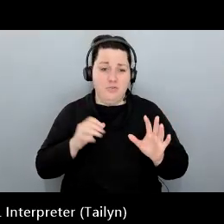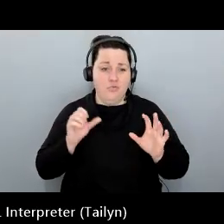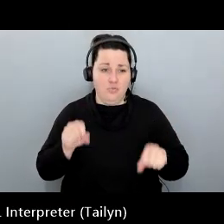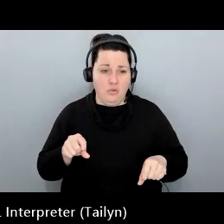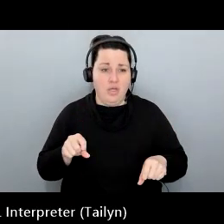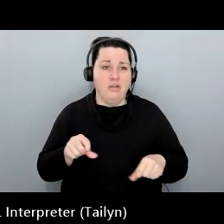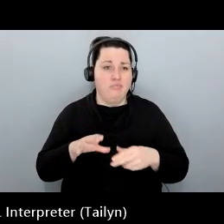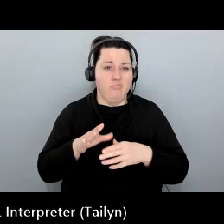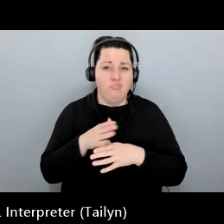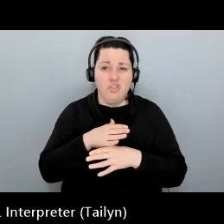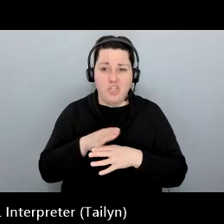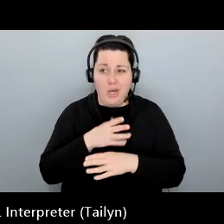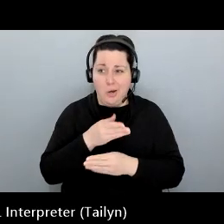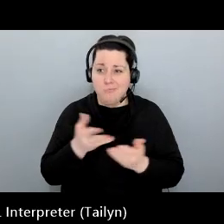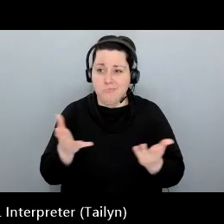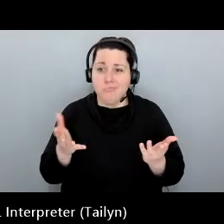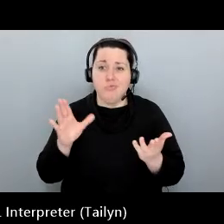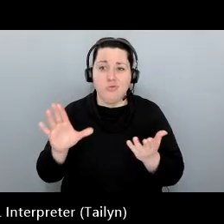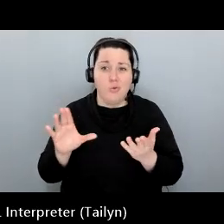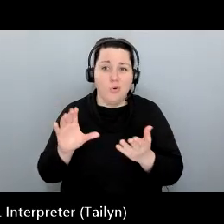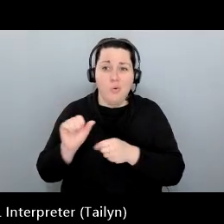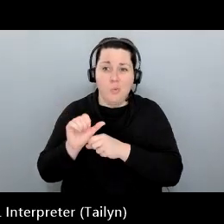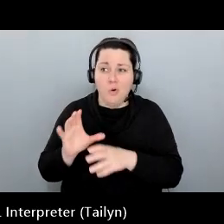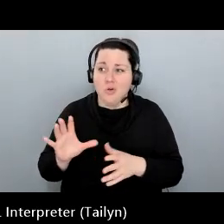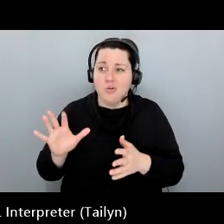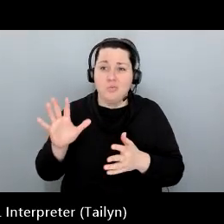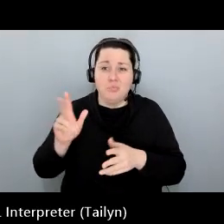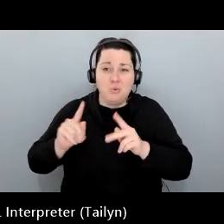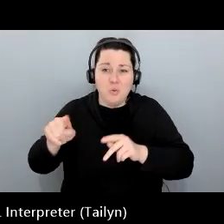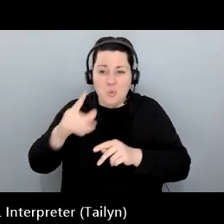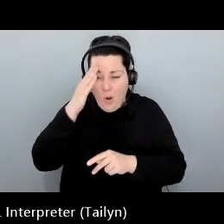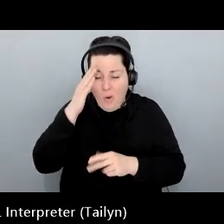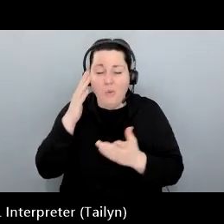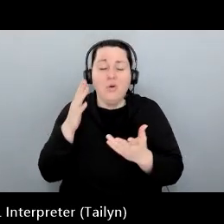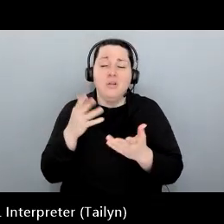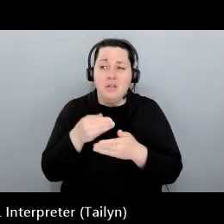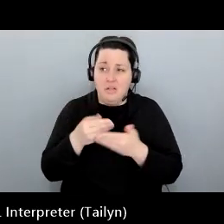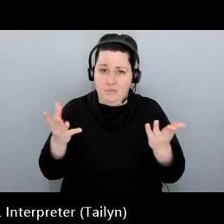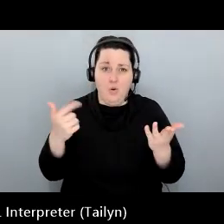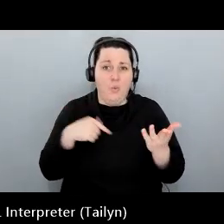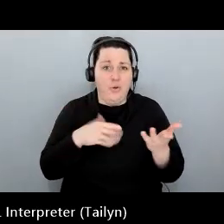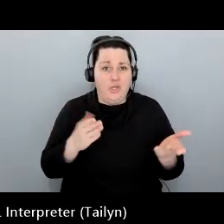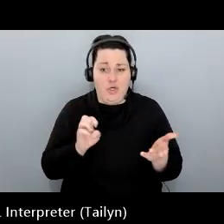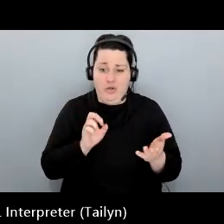your inner circle as well. Let them know that we're here and that we are,